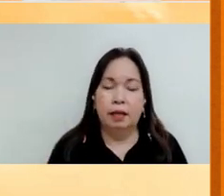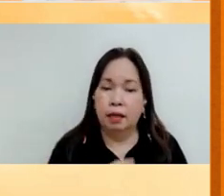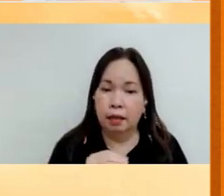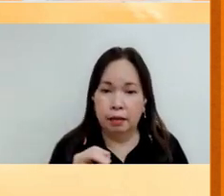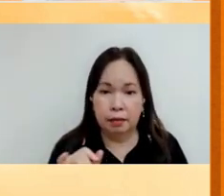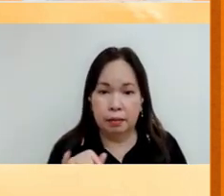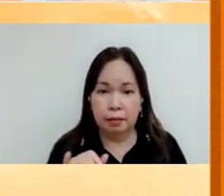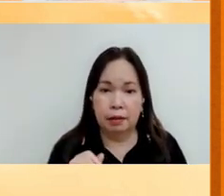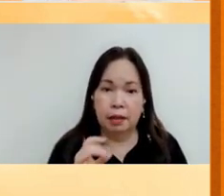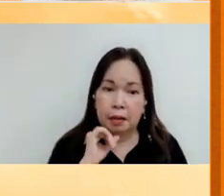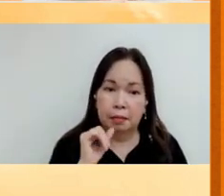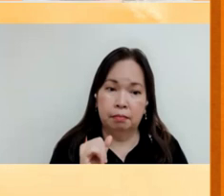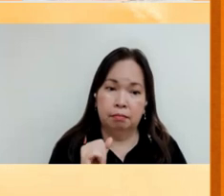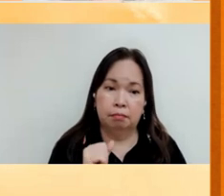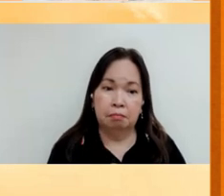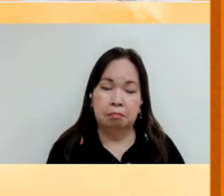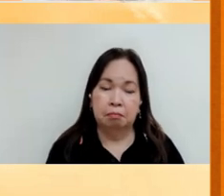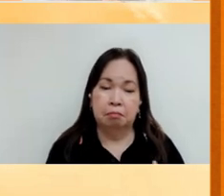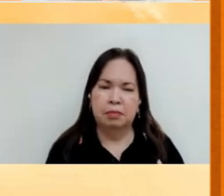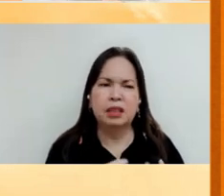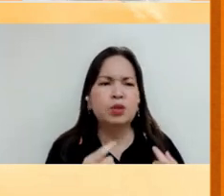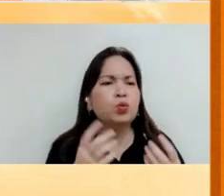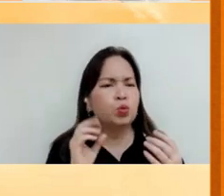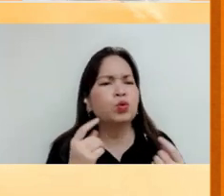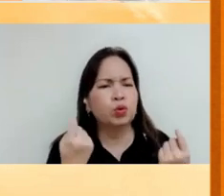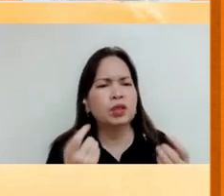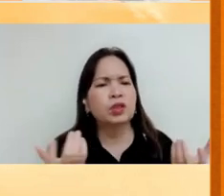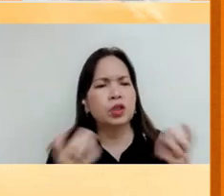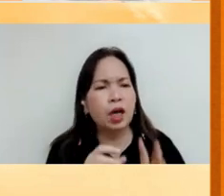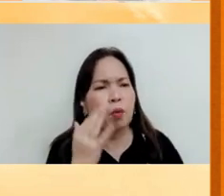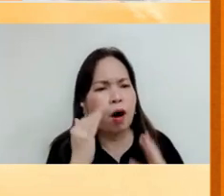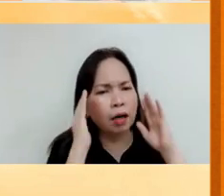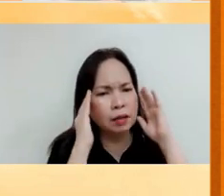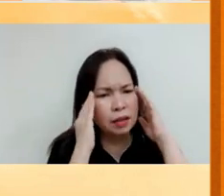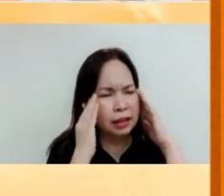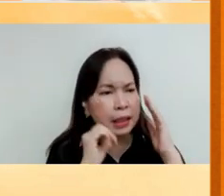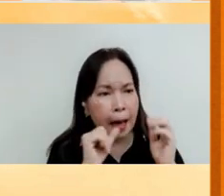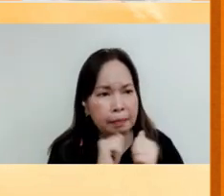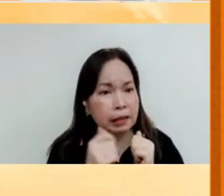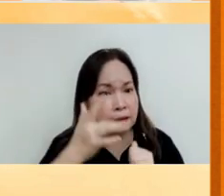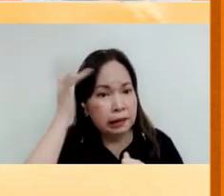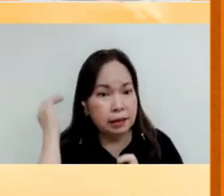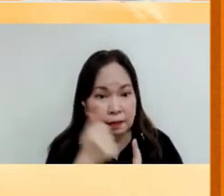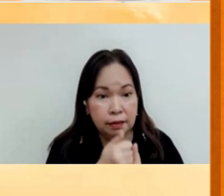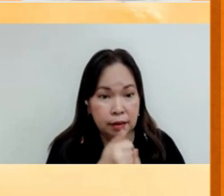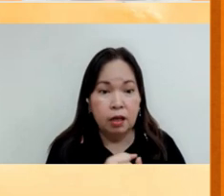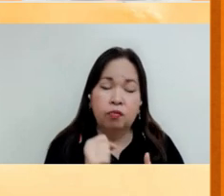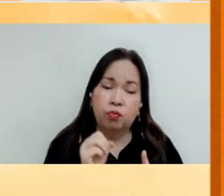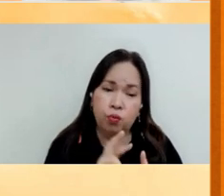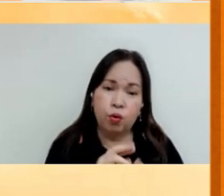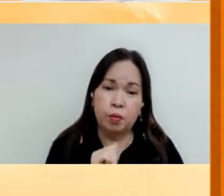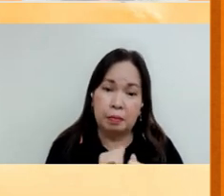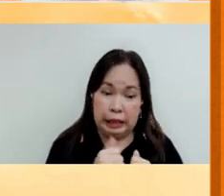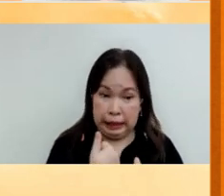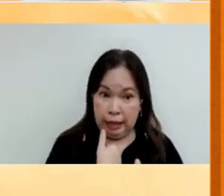the time to understand that maybe something else is causing the anxiety. And also, we might also be dealing with our own anxiety.